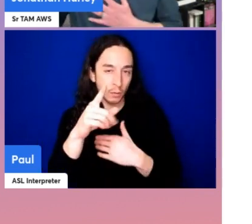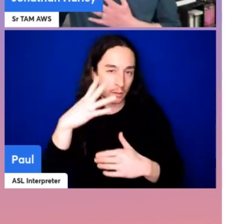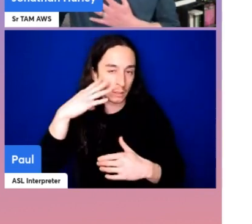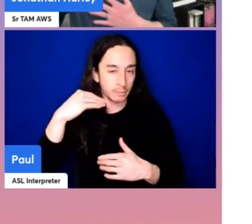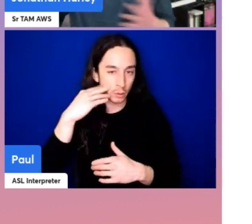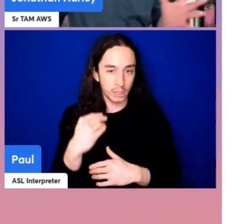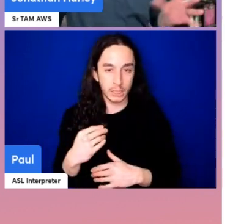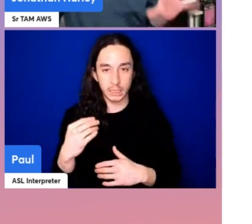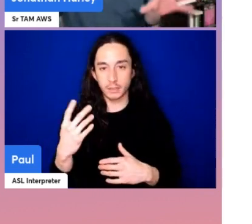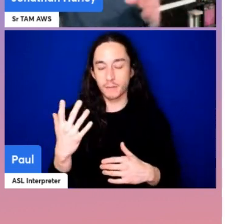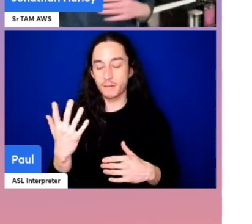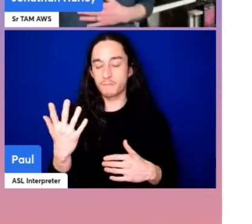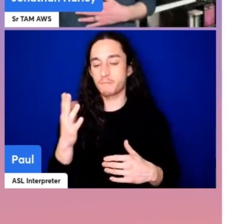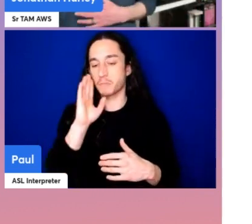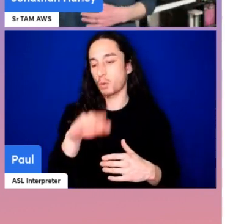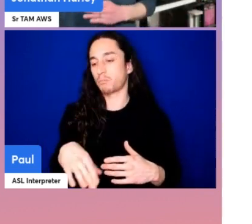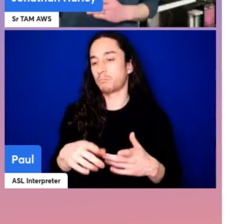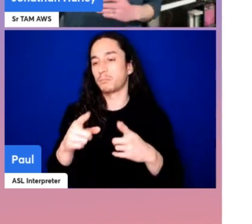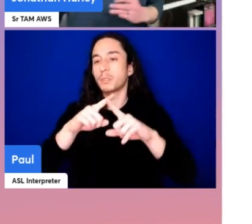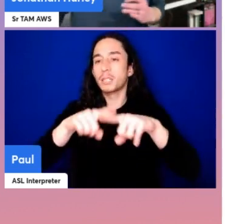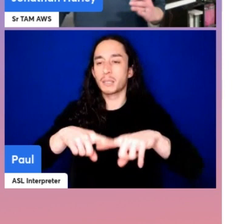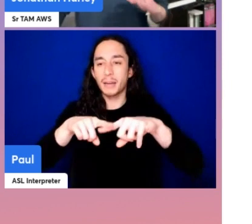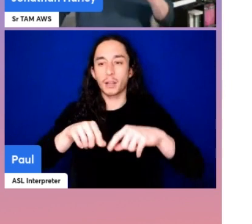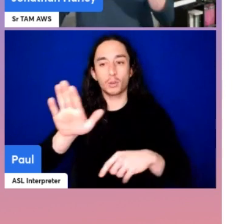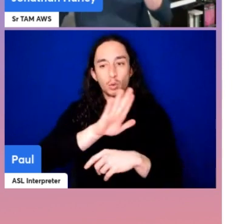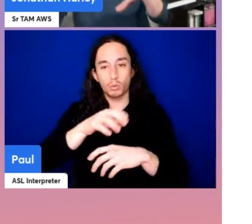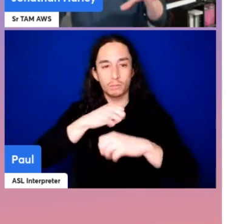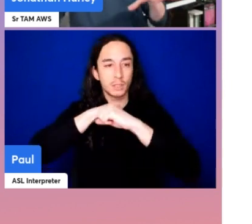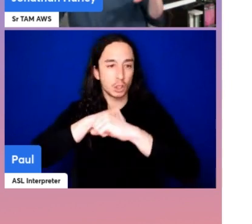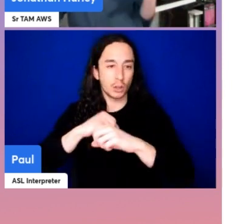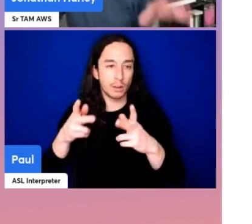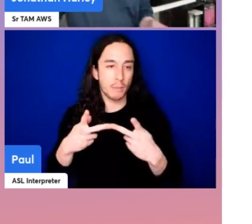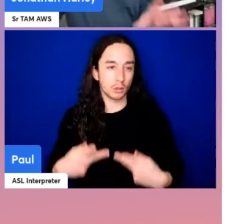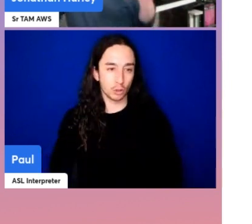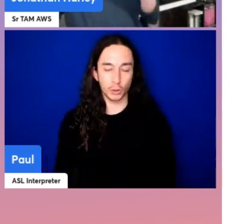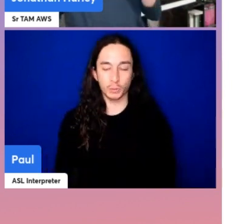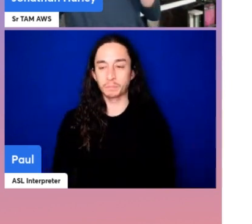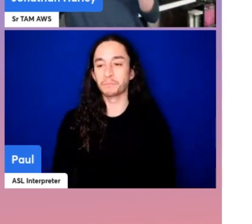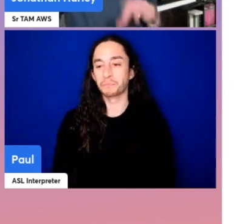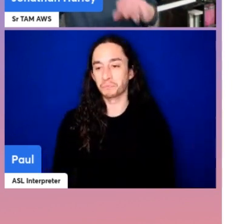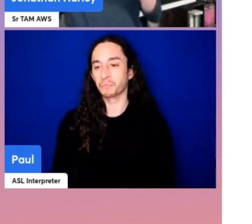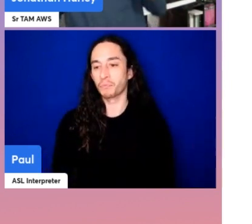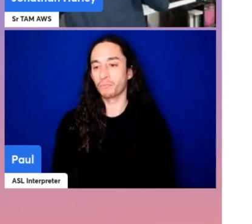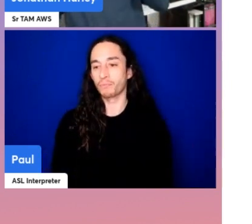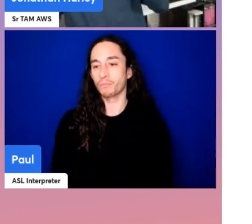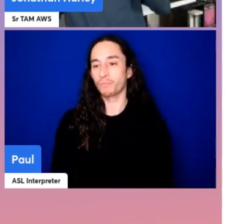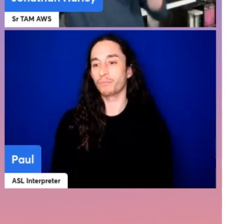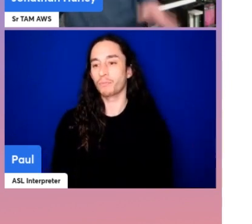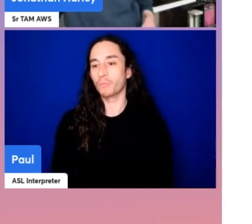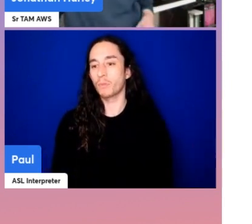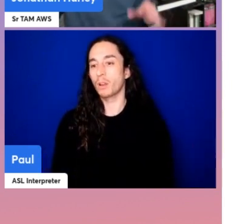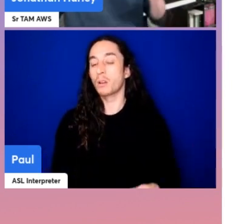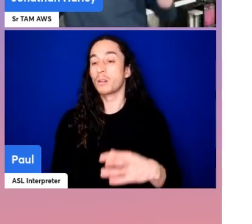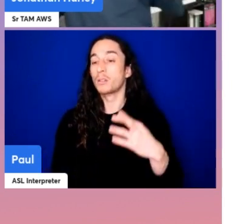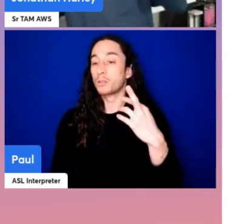depending on your security posture. This is another Really easy install thanks to HashiCorp. Right